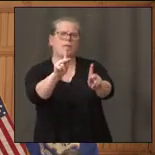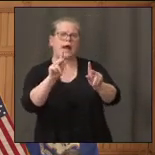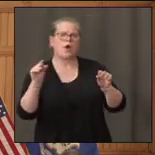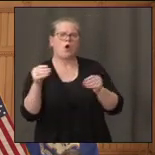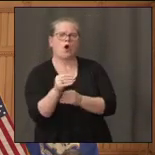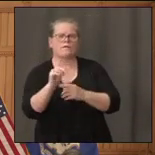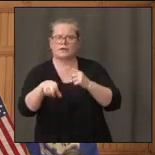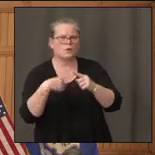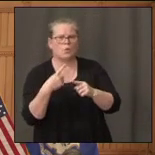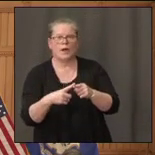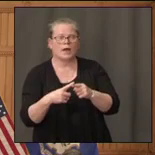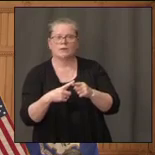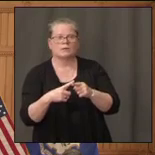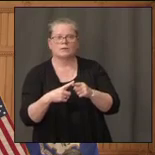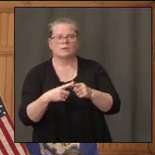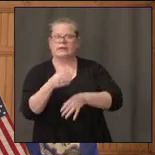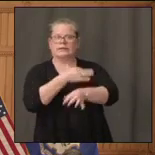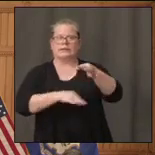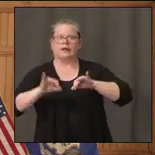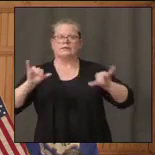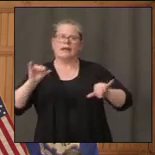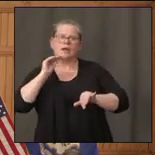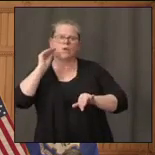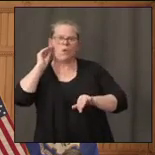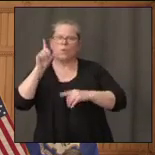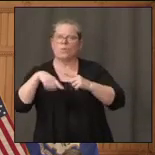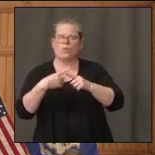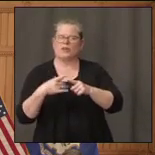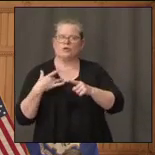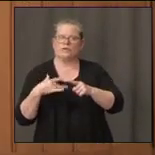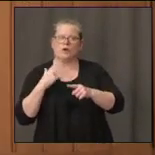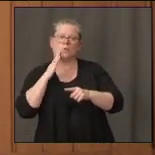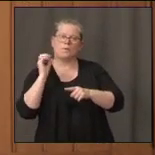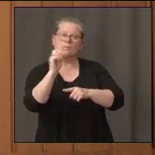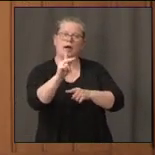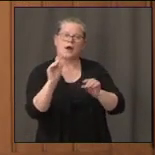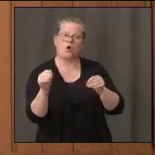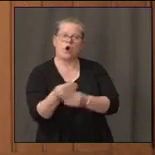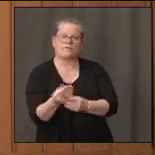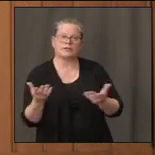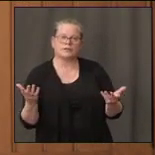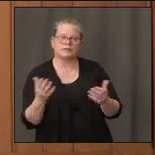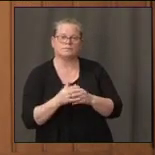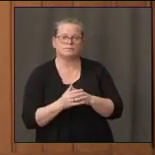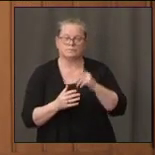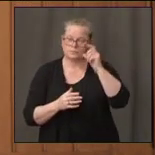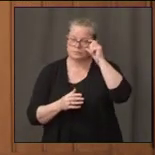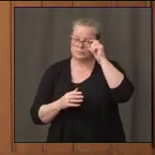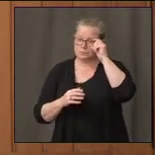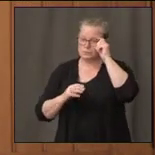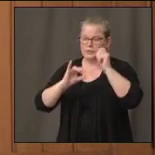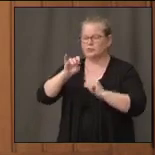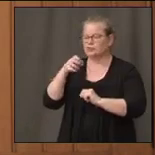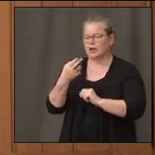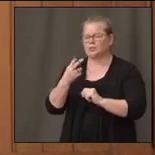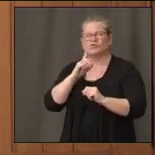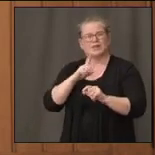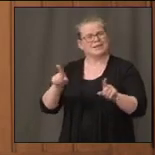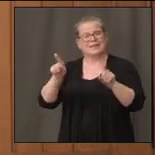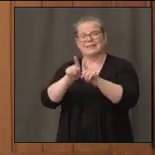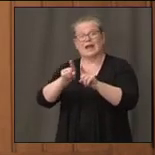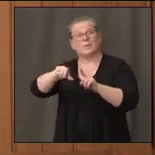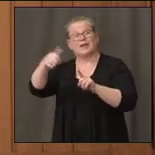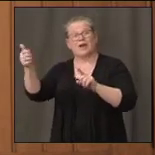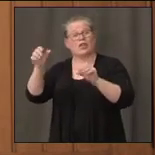than telecommuting? Well, I think it's the same answer for other office-based employees. We're trying to